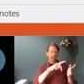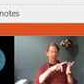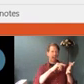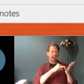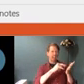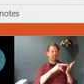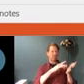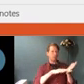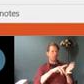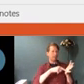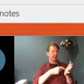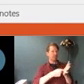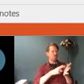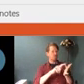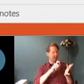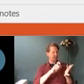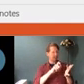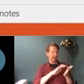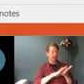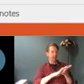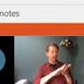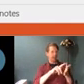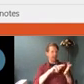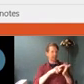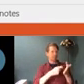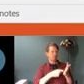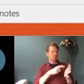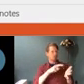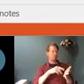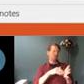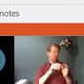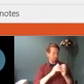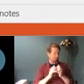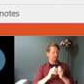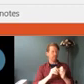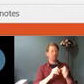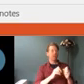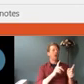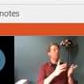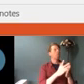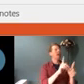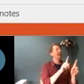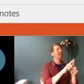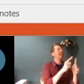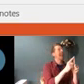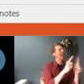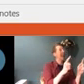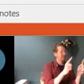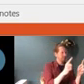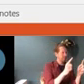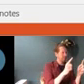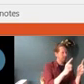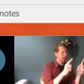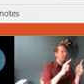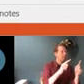heterozygote. Isometric because it's the same length, but actually by sequence it's different. So that's